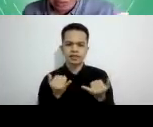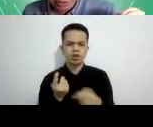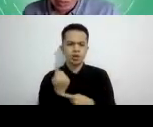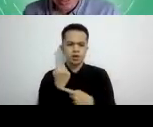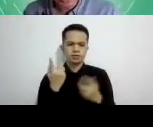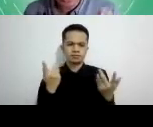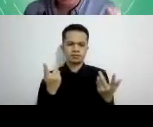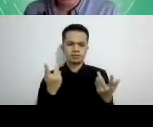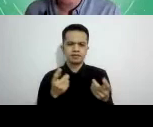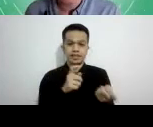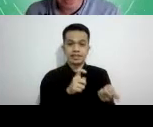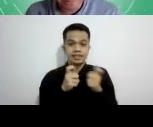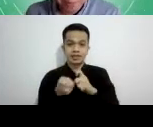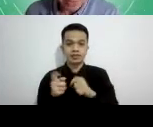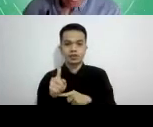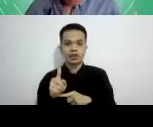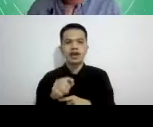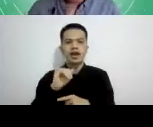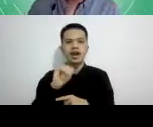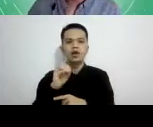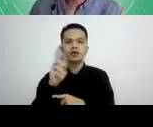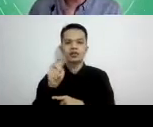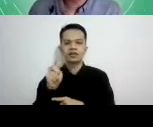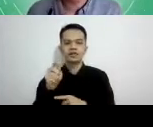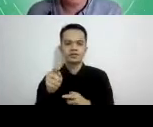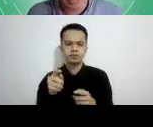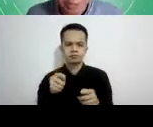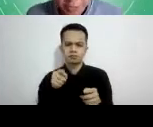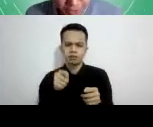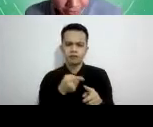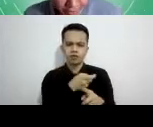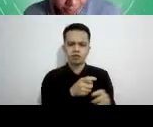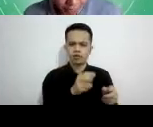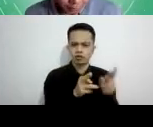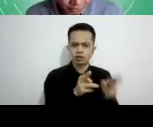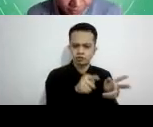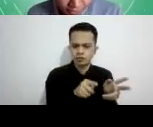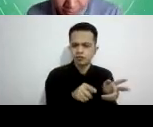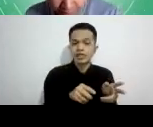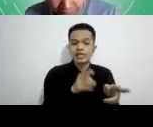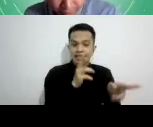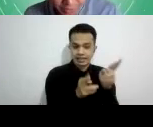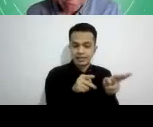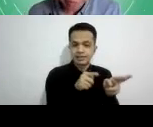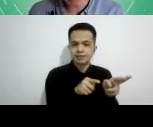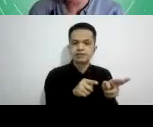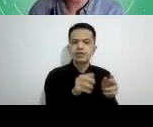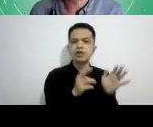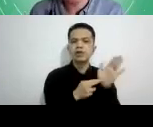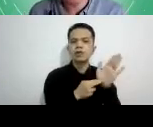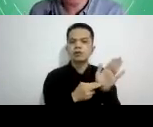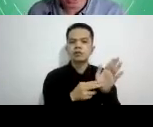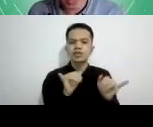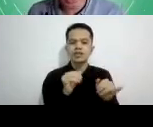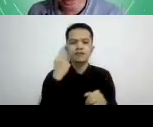we'll transition to is also IoT. So the reason we want to move here, coming from robots, is because robots, they represent sort of like the hardware